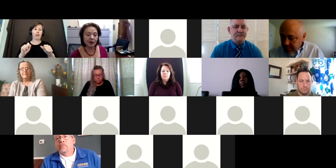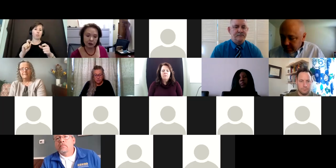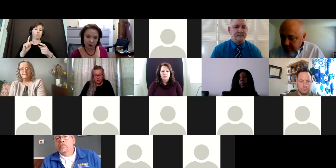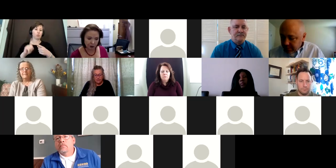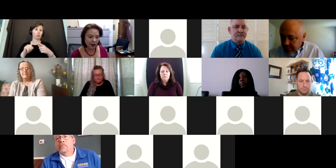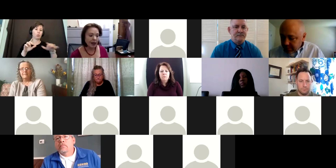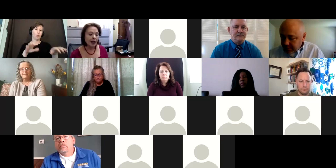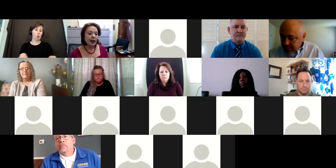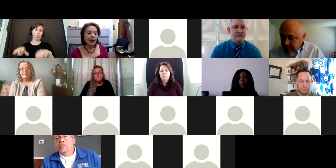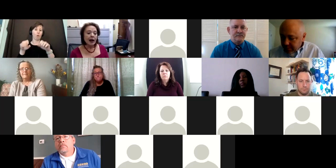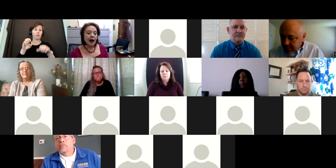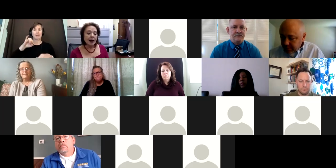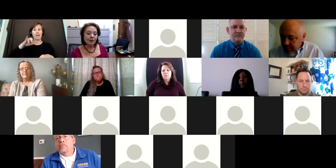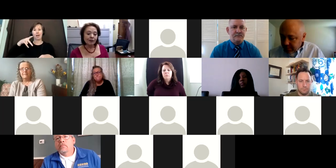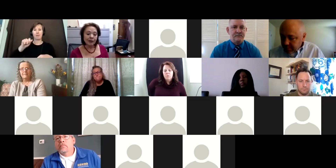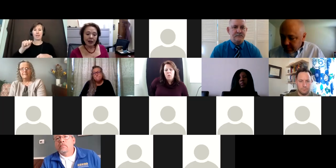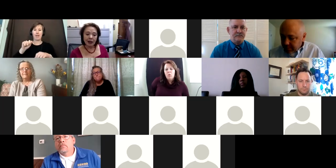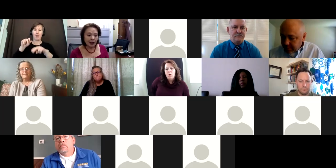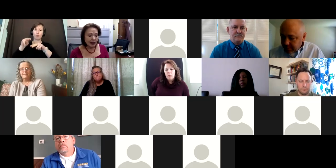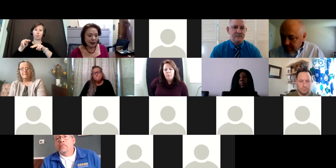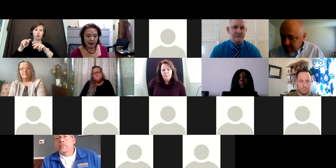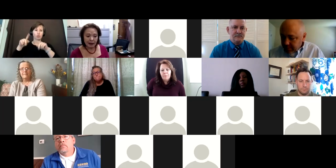EIPA. So